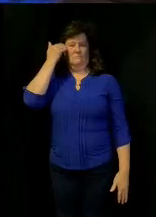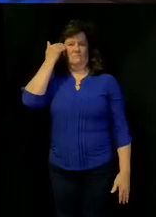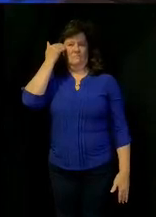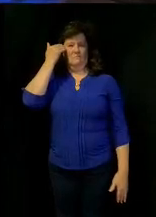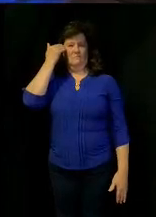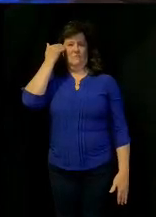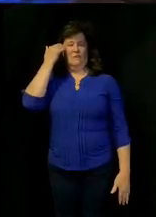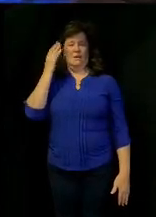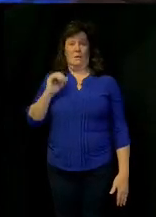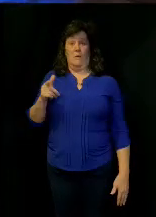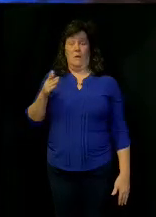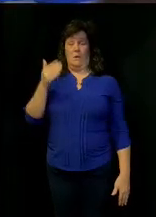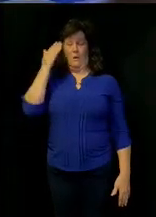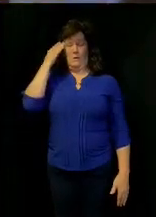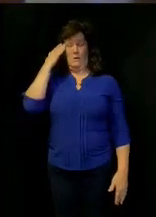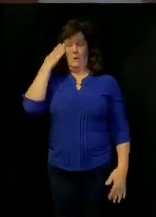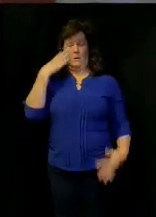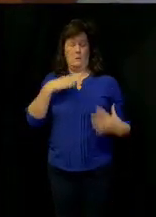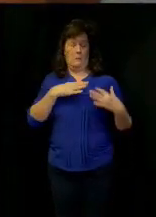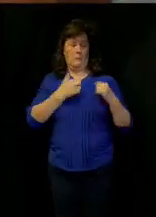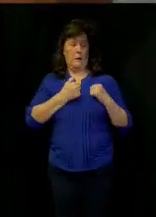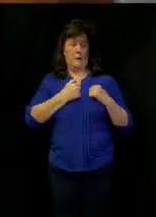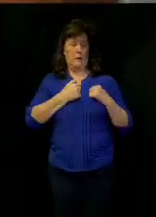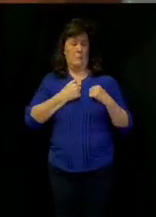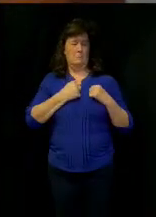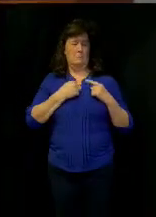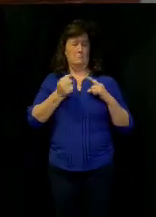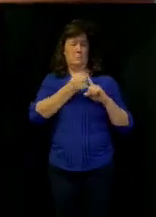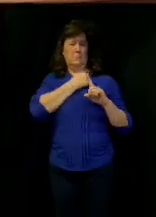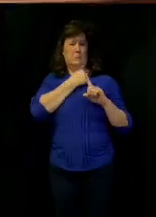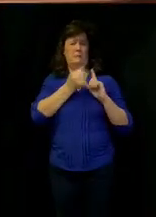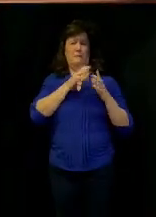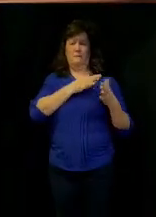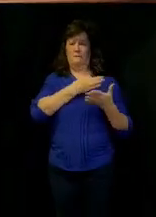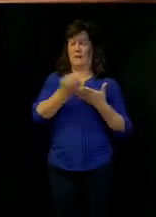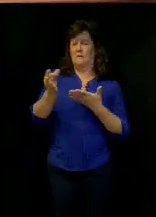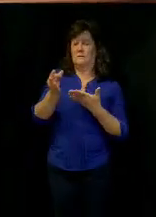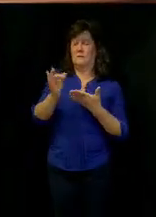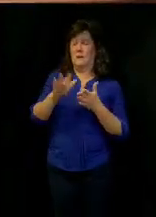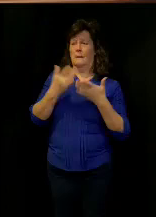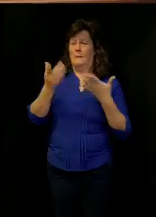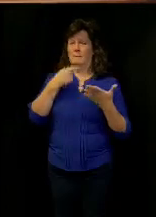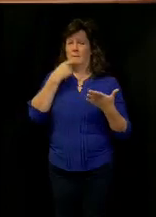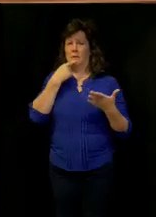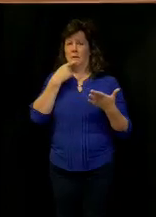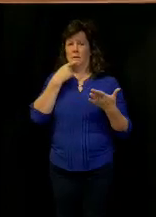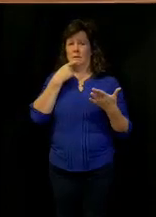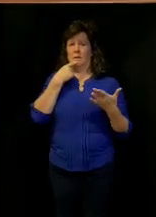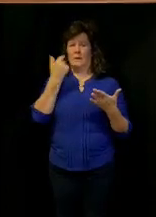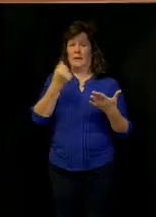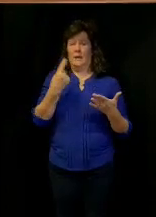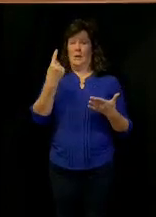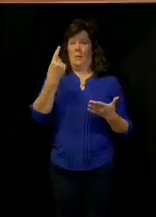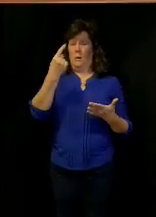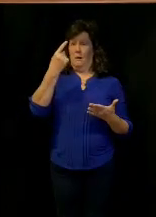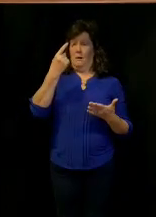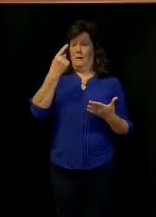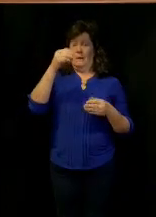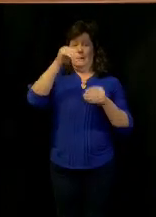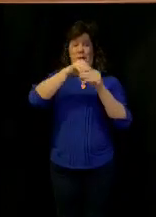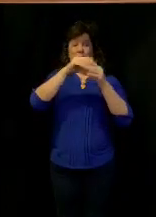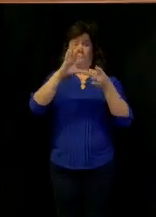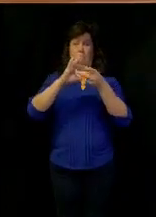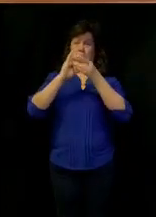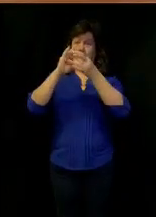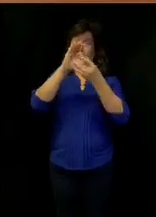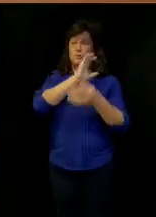All I knew was broke, busted, and disgusted. But listen, the Bible says there, therefore, if any man beware, in Christ, he's